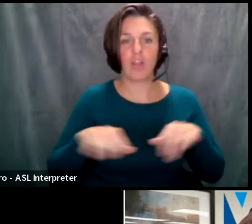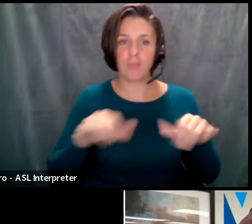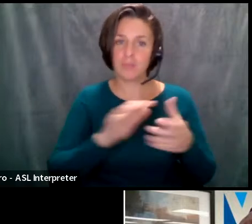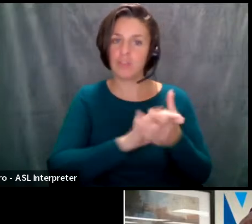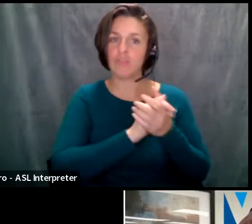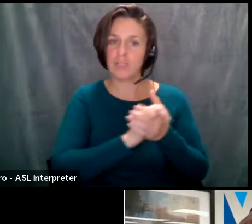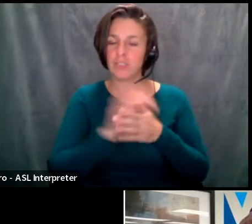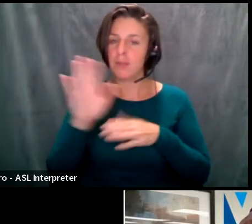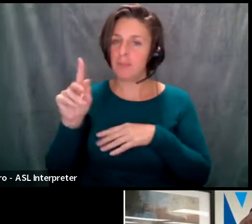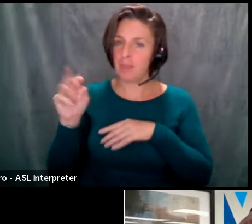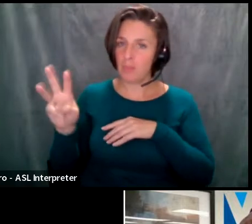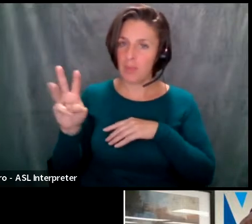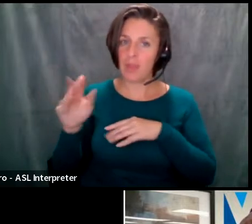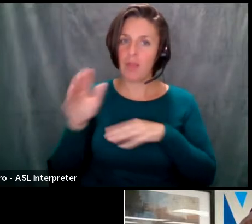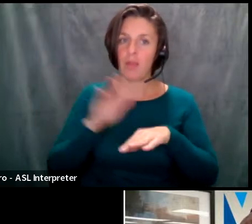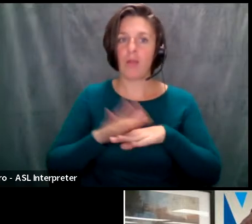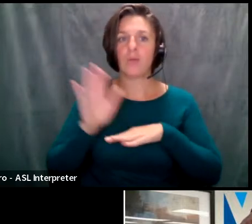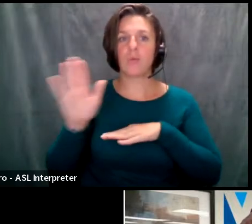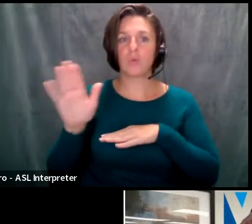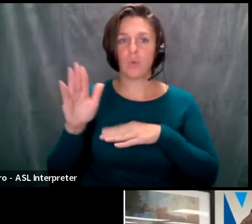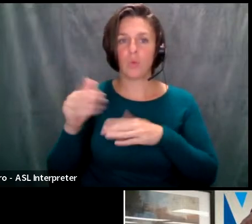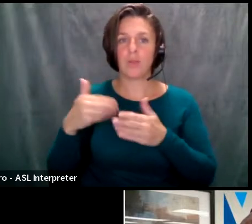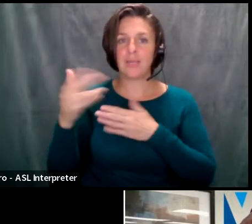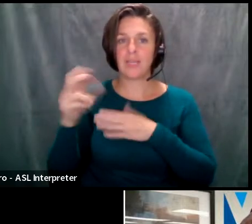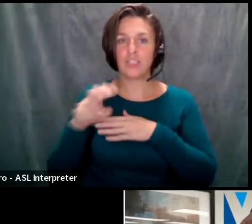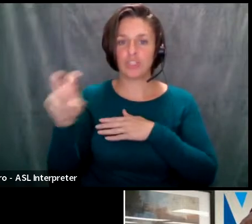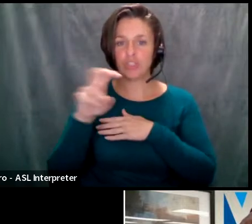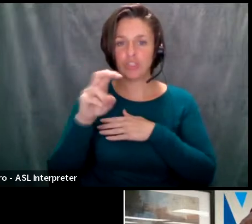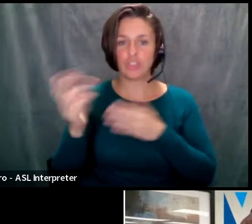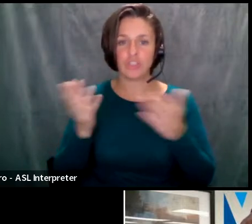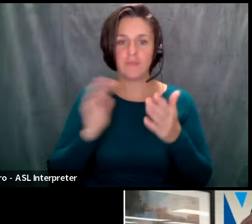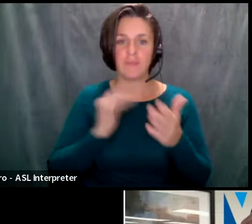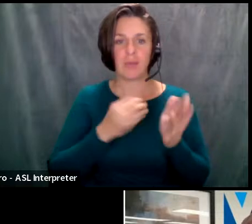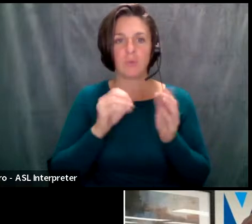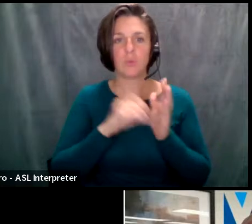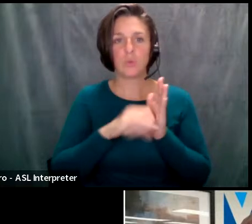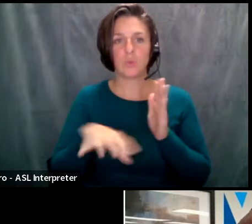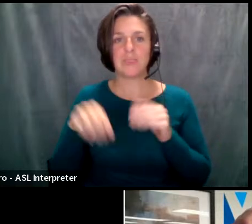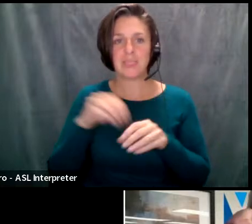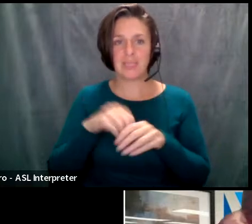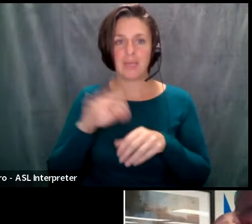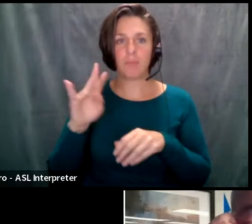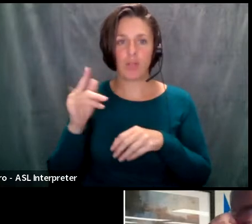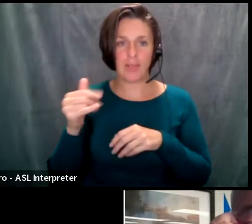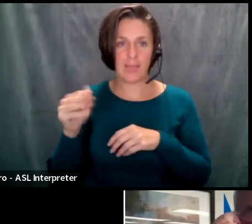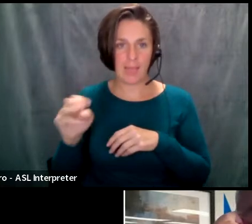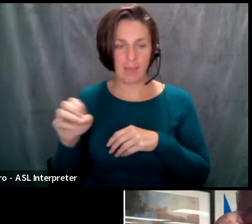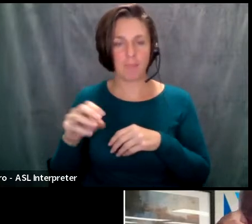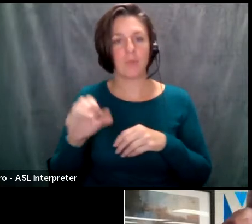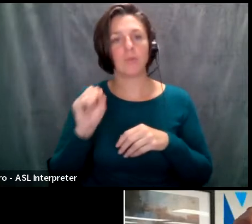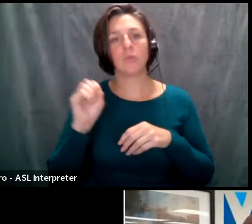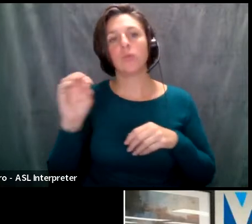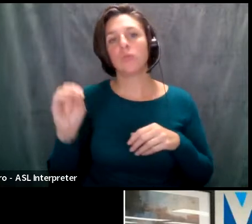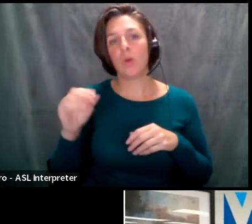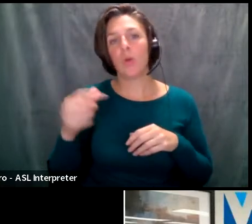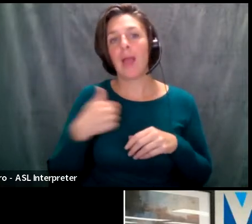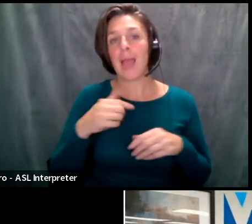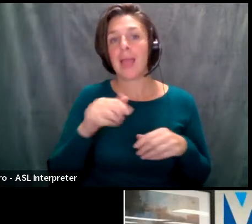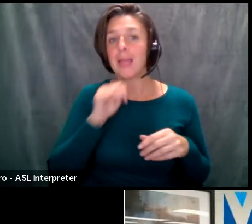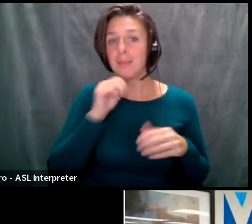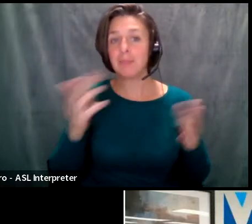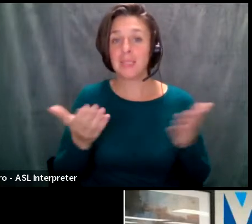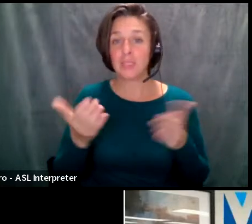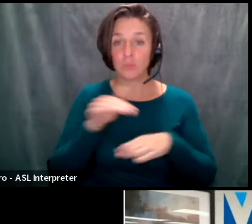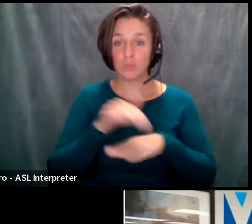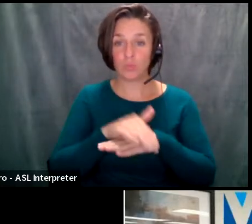Congratulations, by the way, on your next journey in serving our students here in Burlingame. So, but I am here